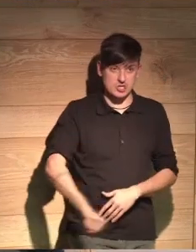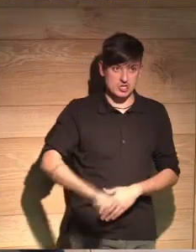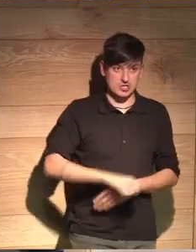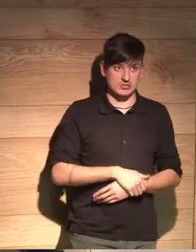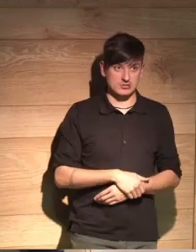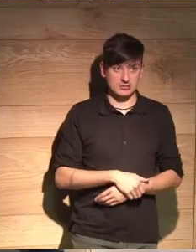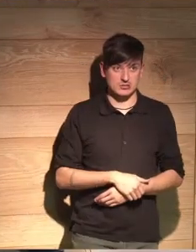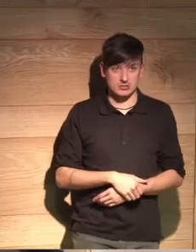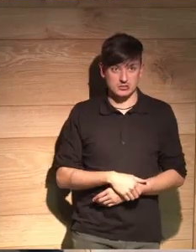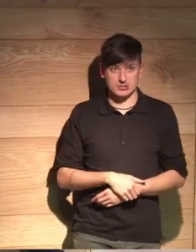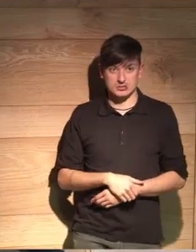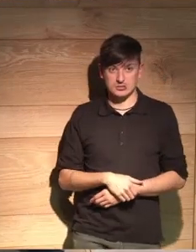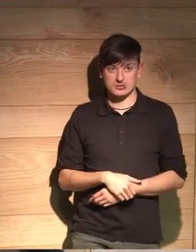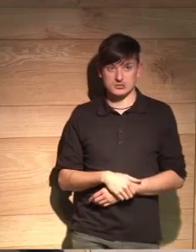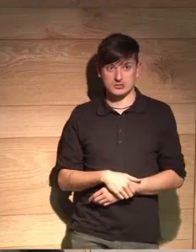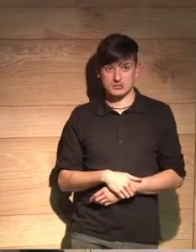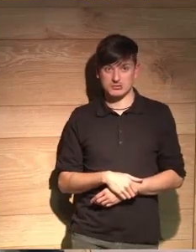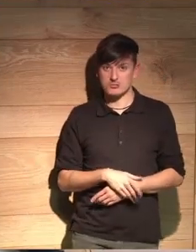that's amazing.